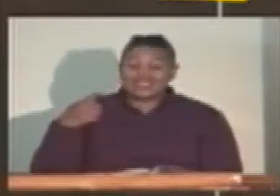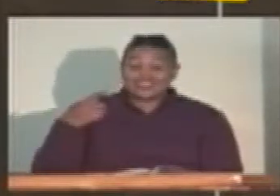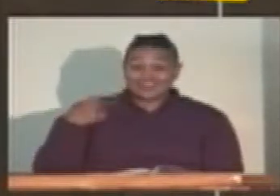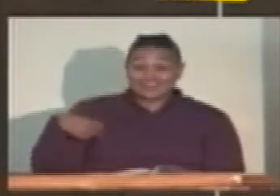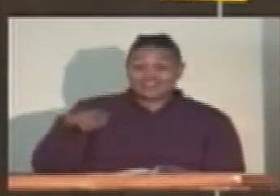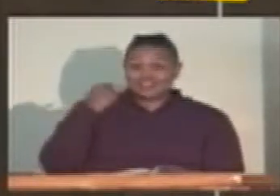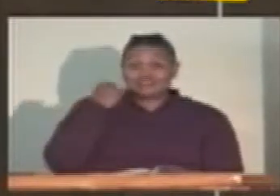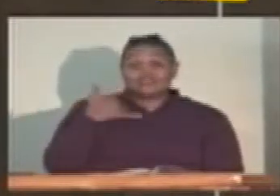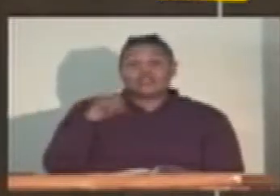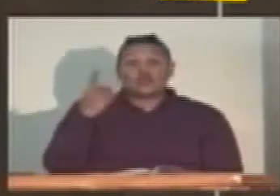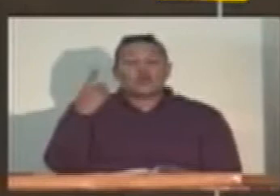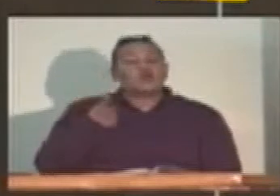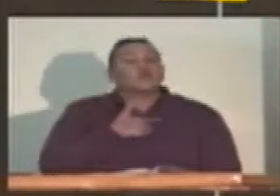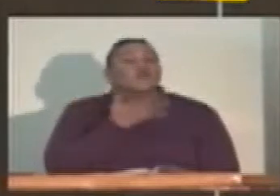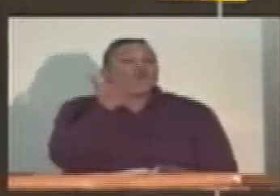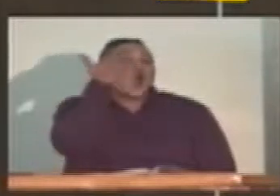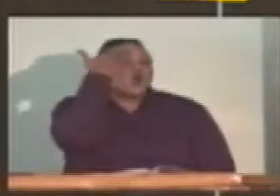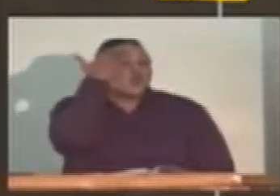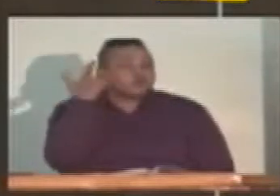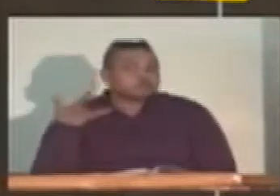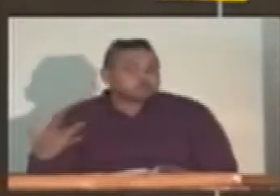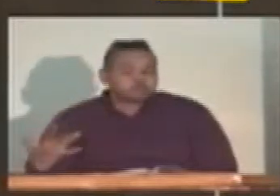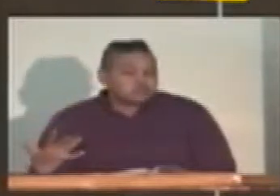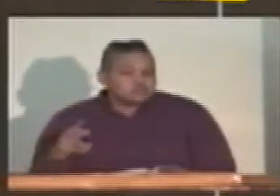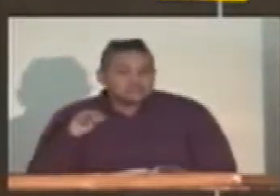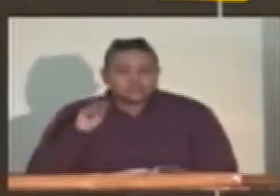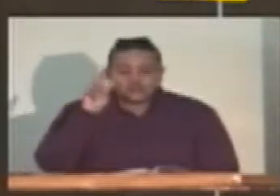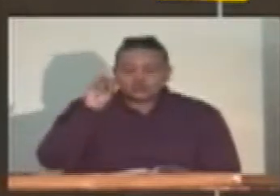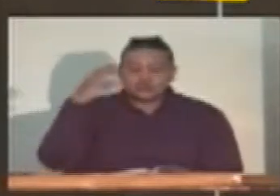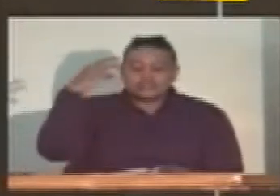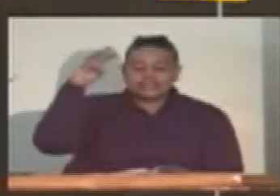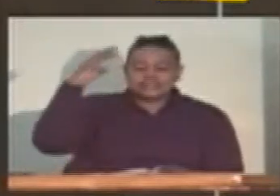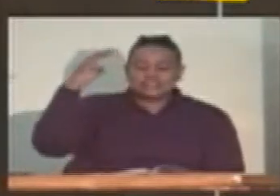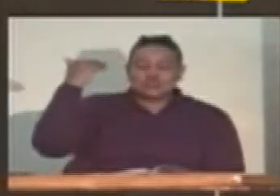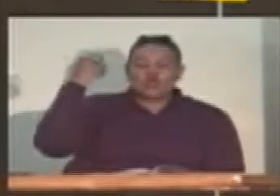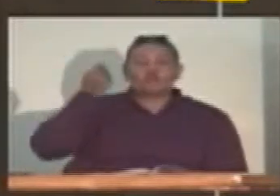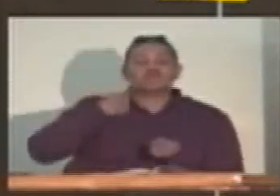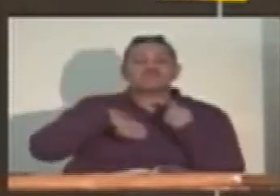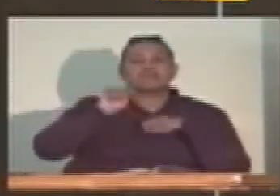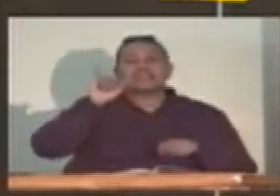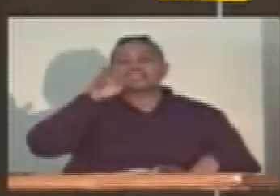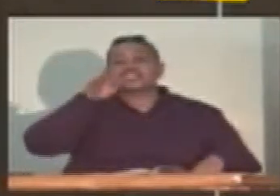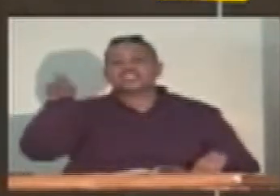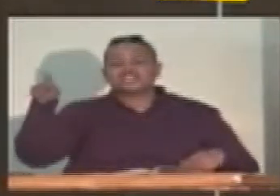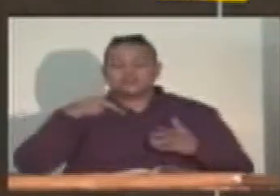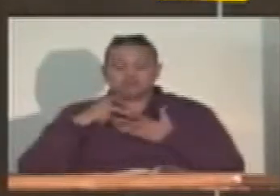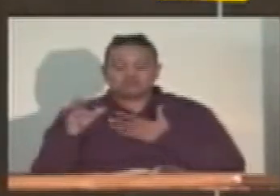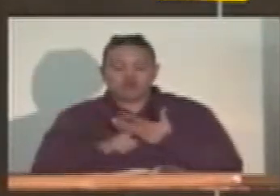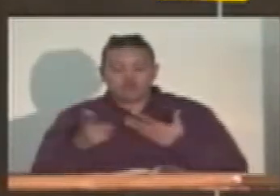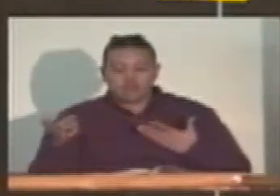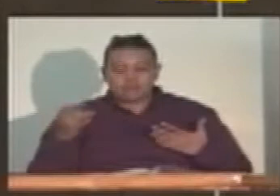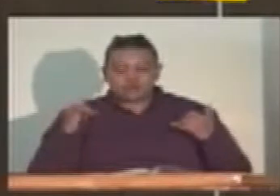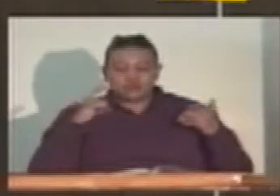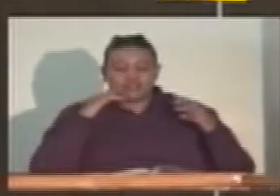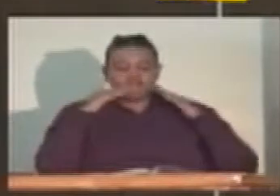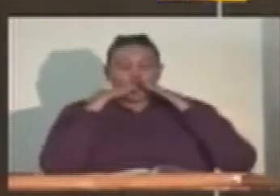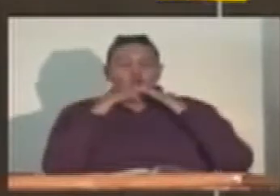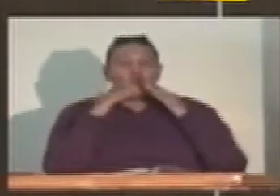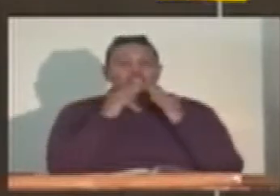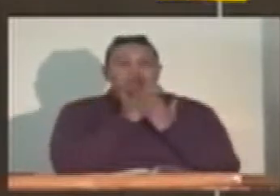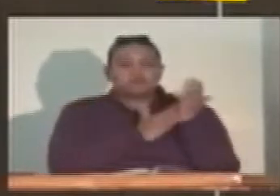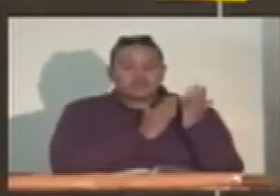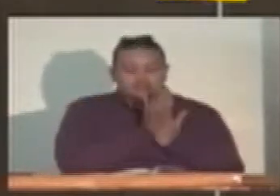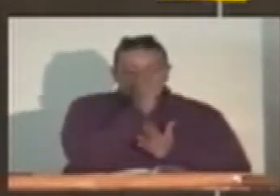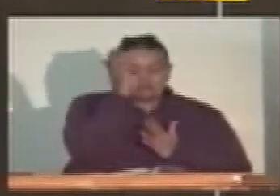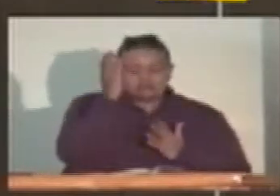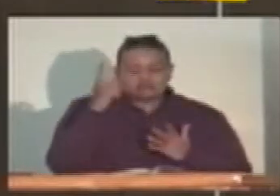would like to know about it. In 2016, Hope replaced the Jeep program, which had a housing